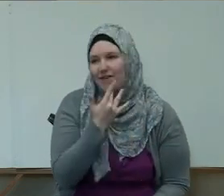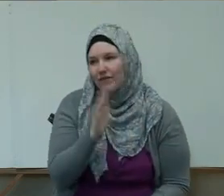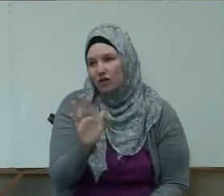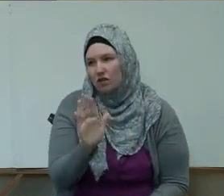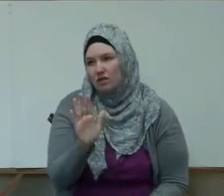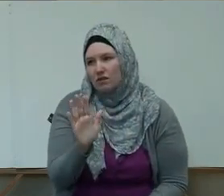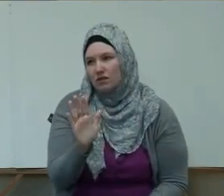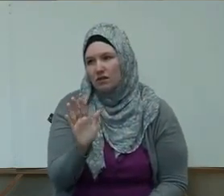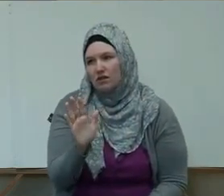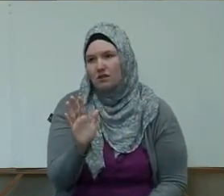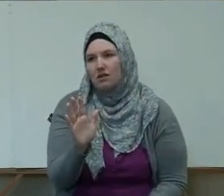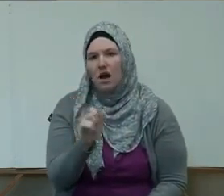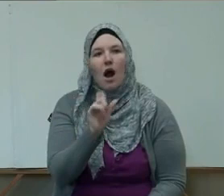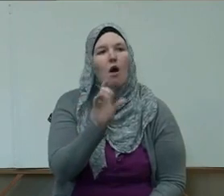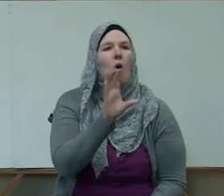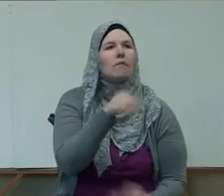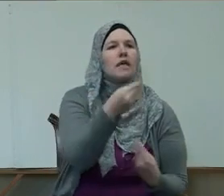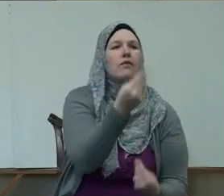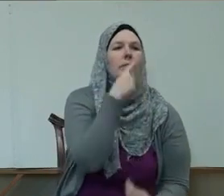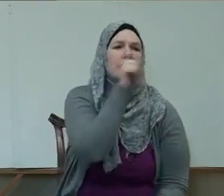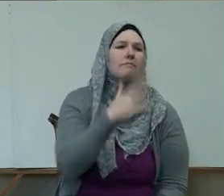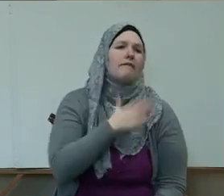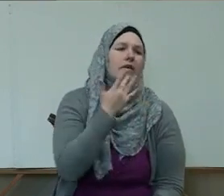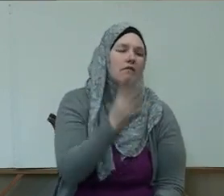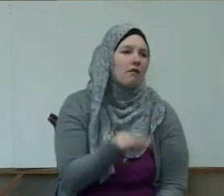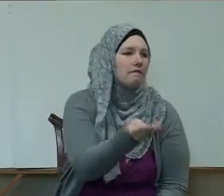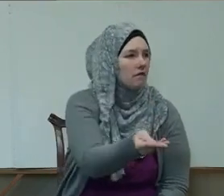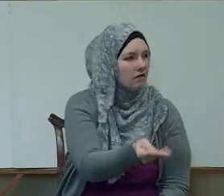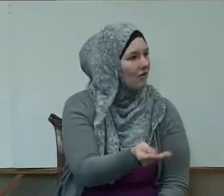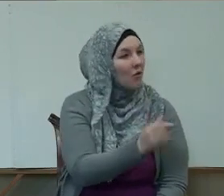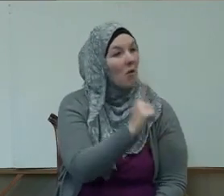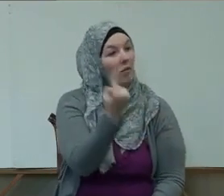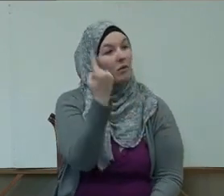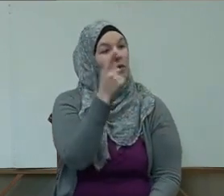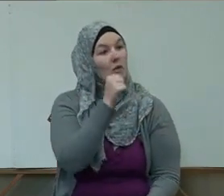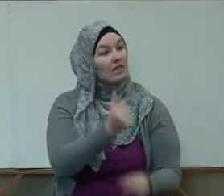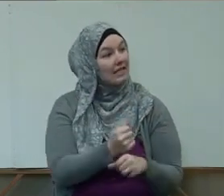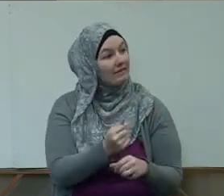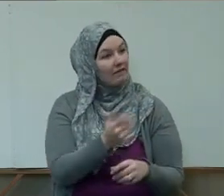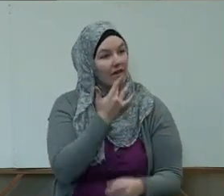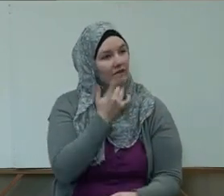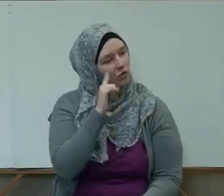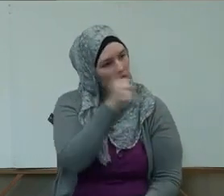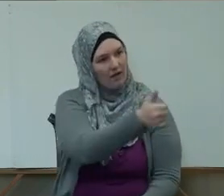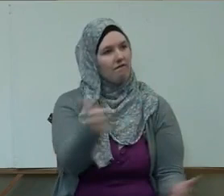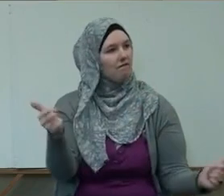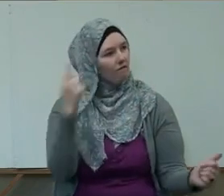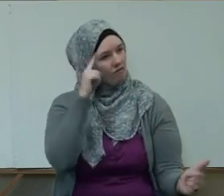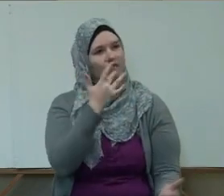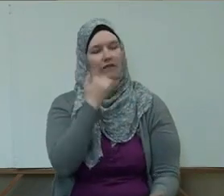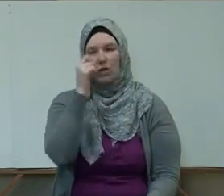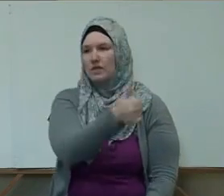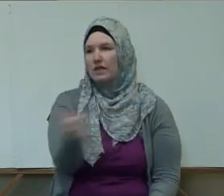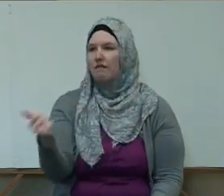but yourself when you give. The only one who is receiving your favor is yourself.